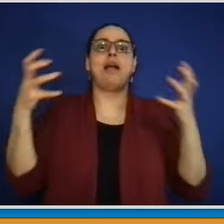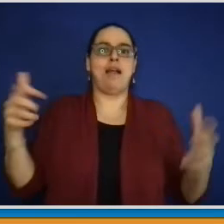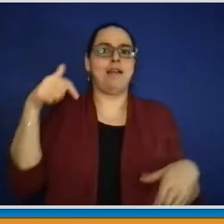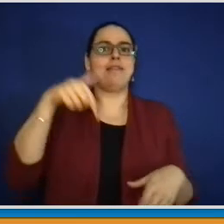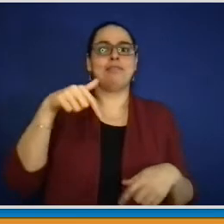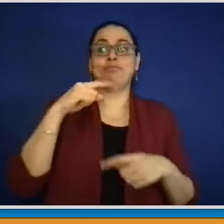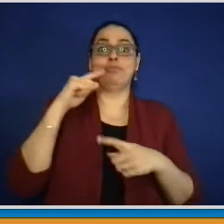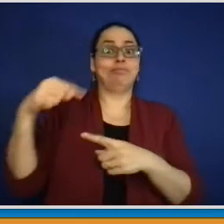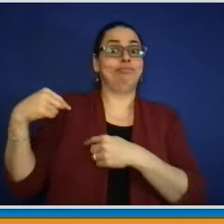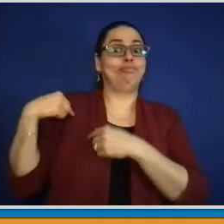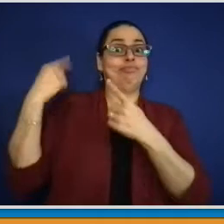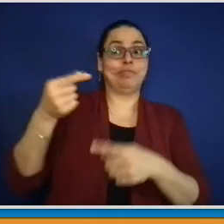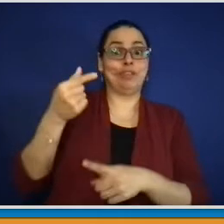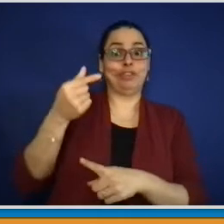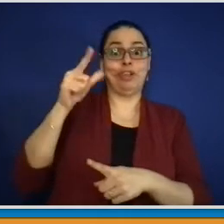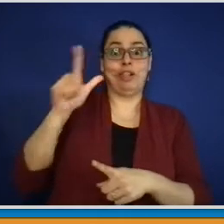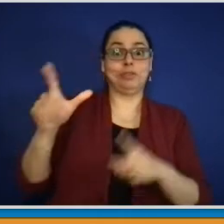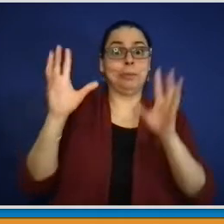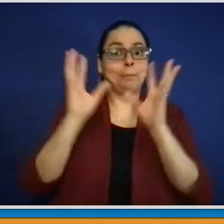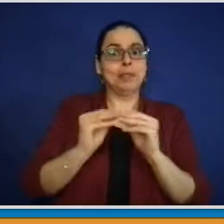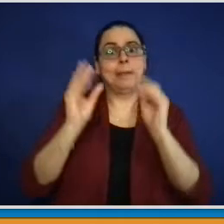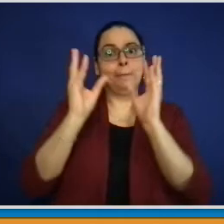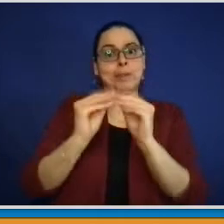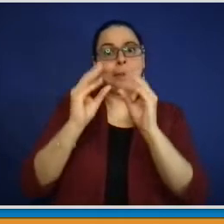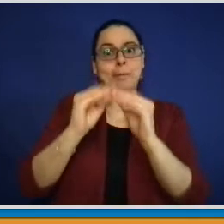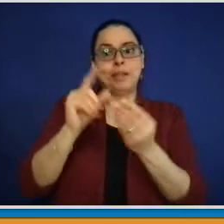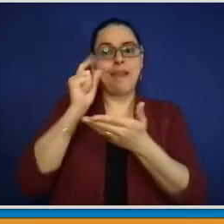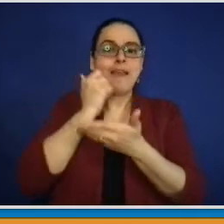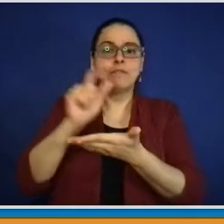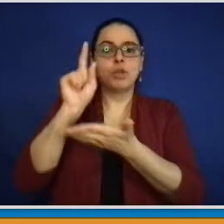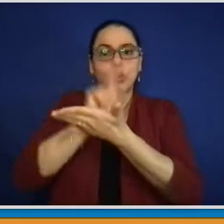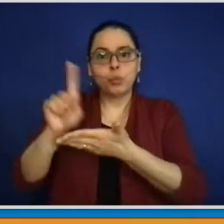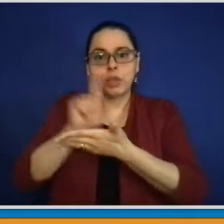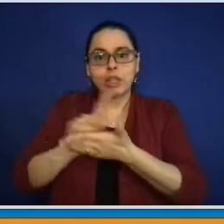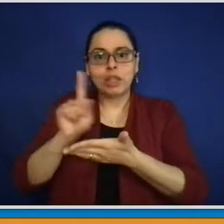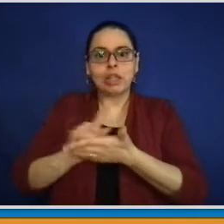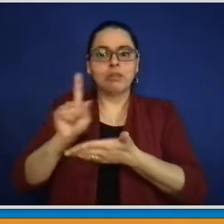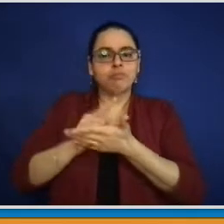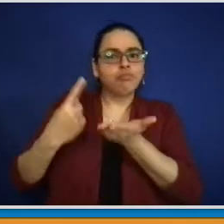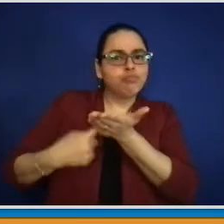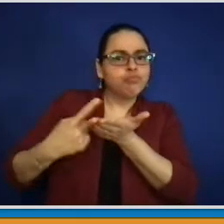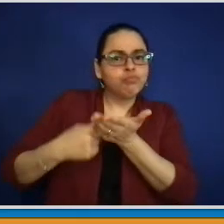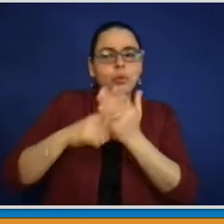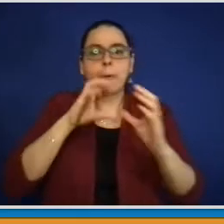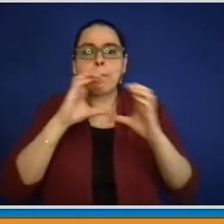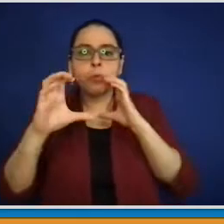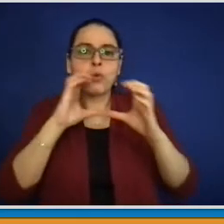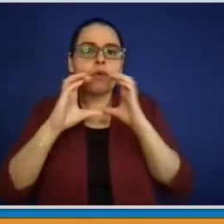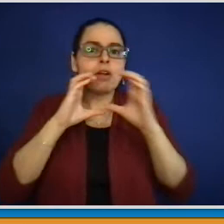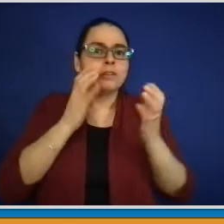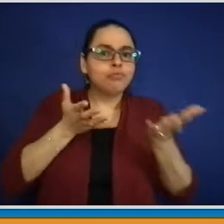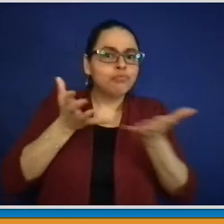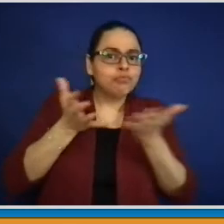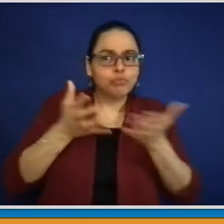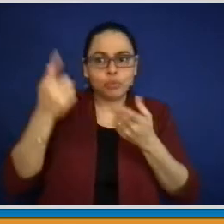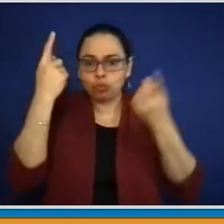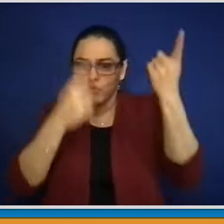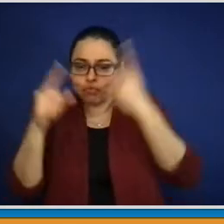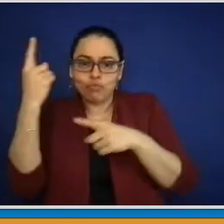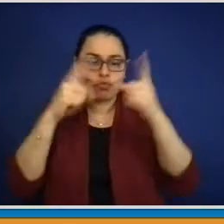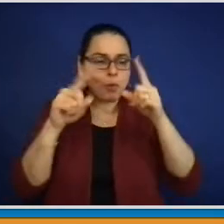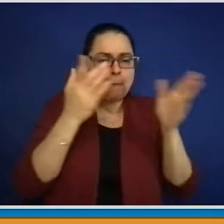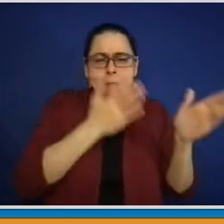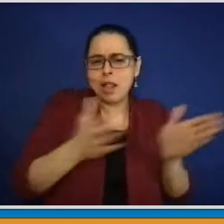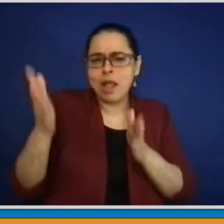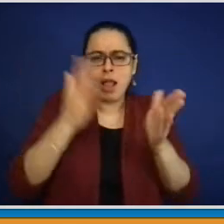been reduced back to 1 day a week now. But the information that's provided, the sharing of information, the sharing